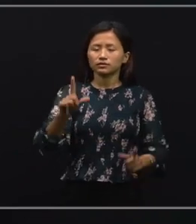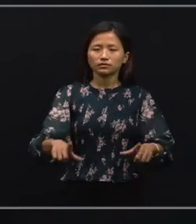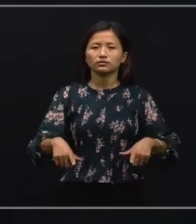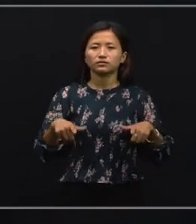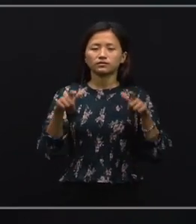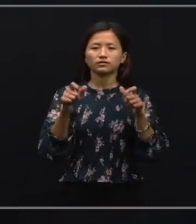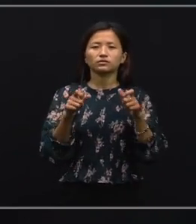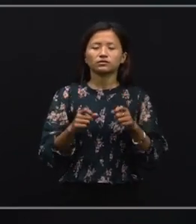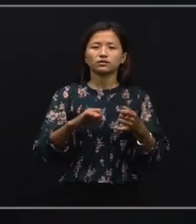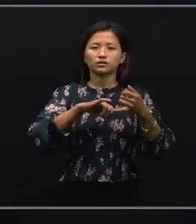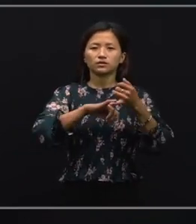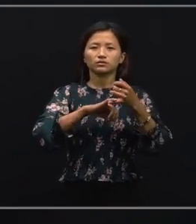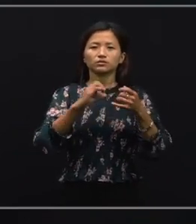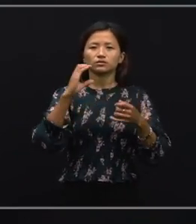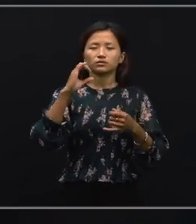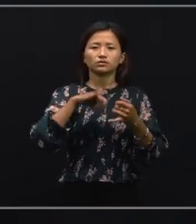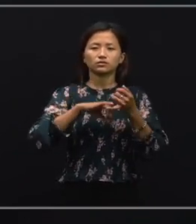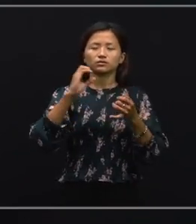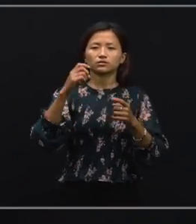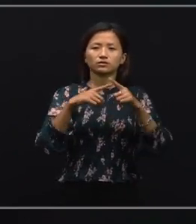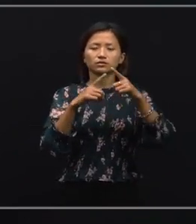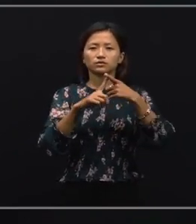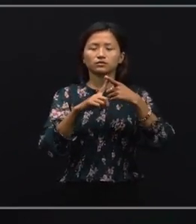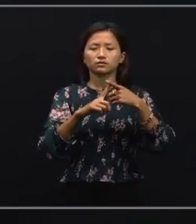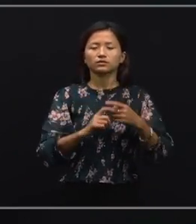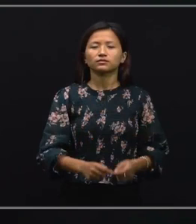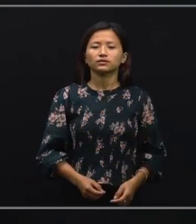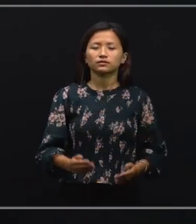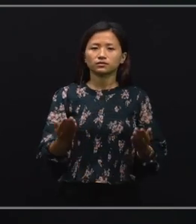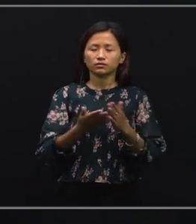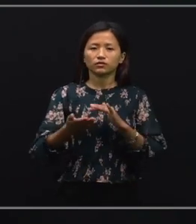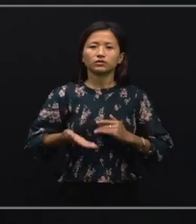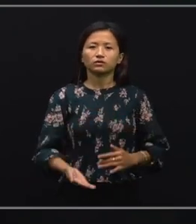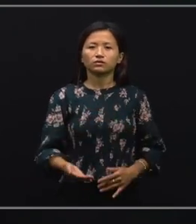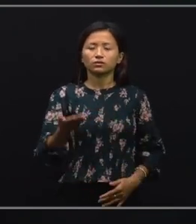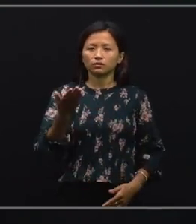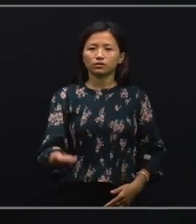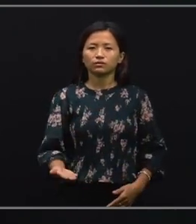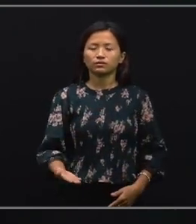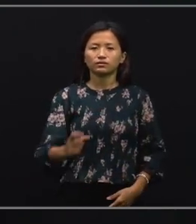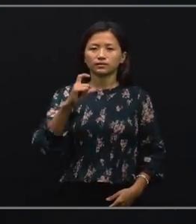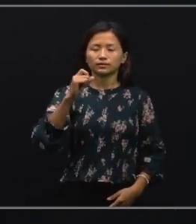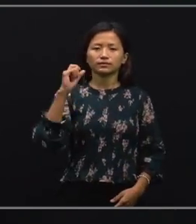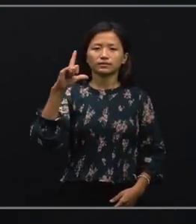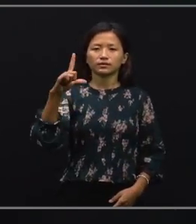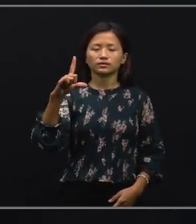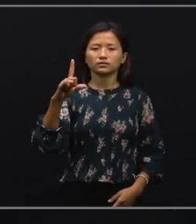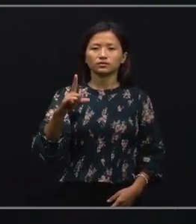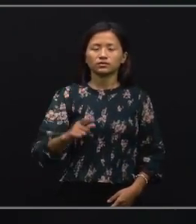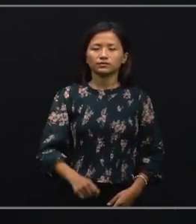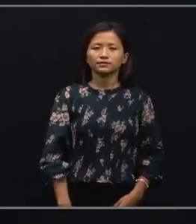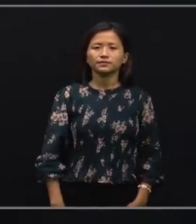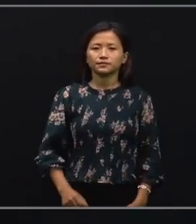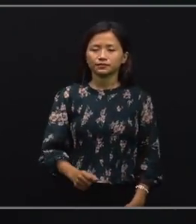okay? You have a lot of stories, a lot of folktales in your English books from the lower classes that you have about the